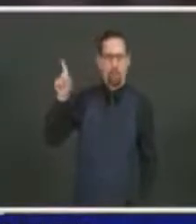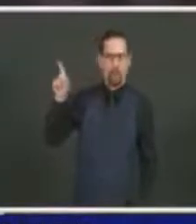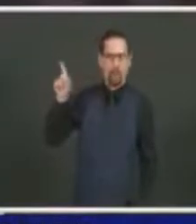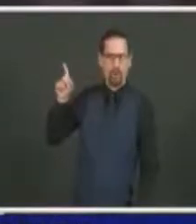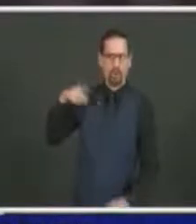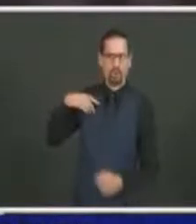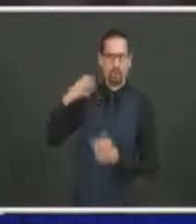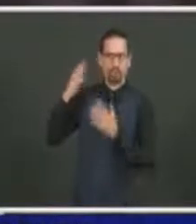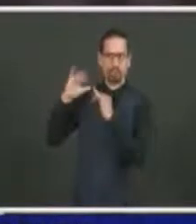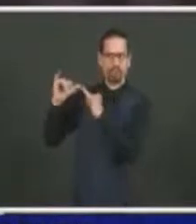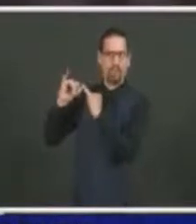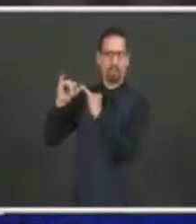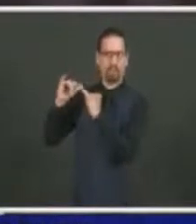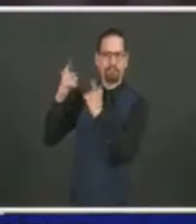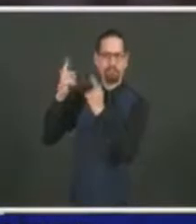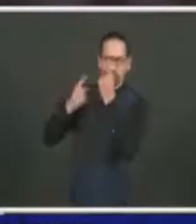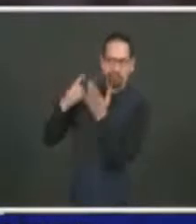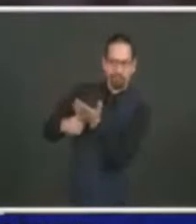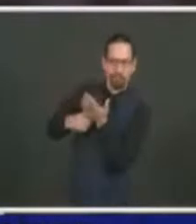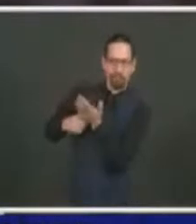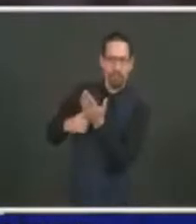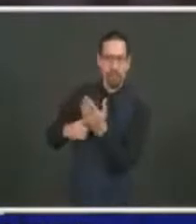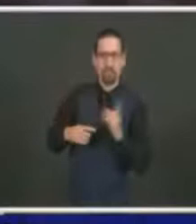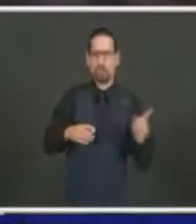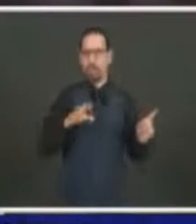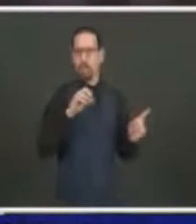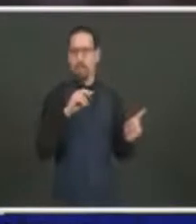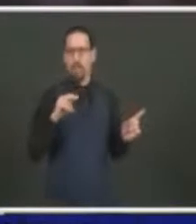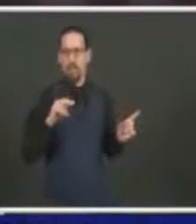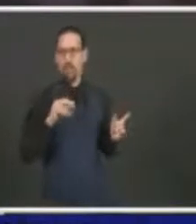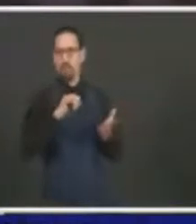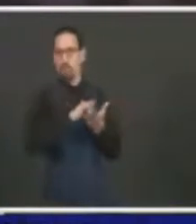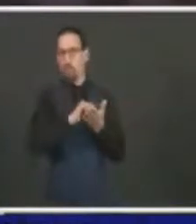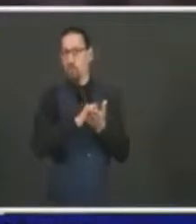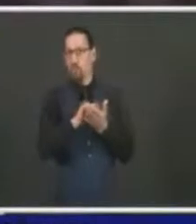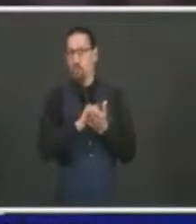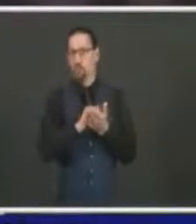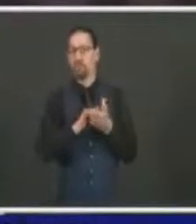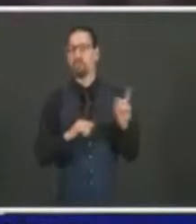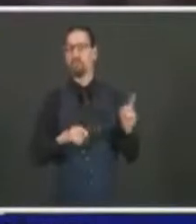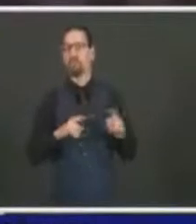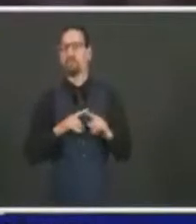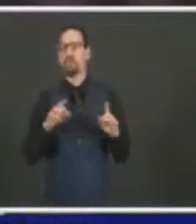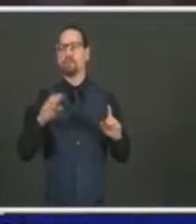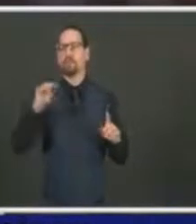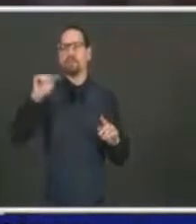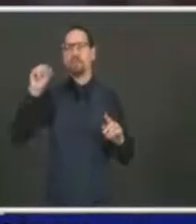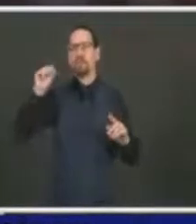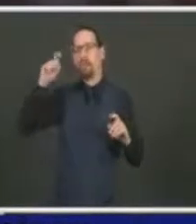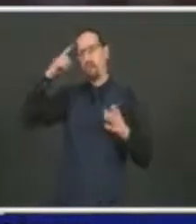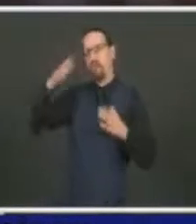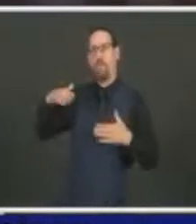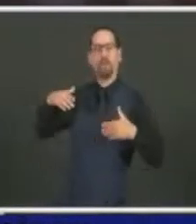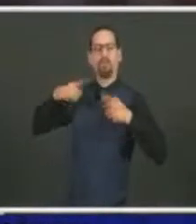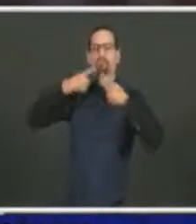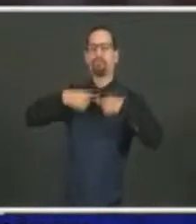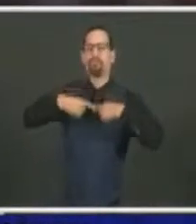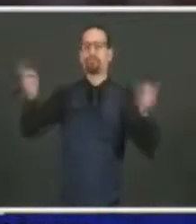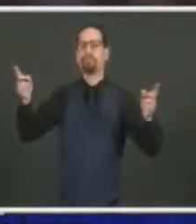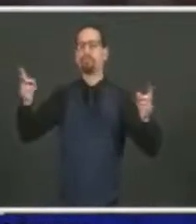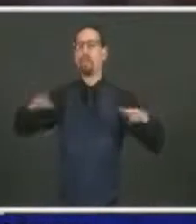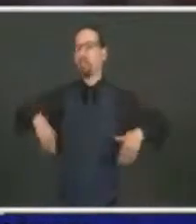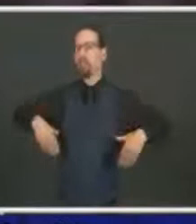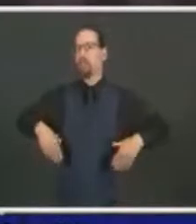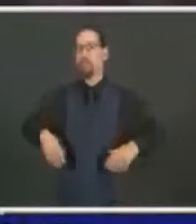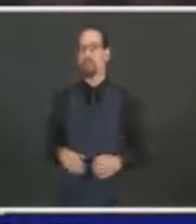New Jersey, and Connecticut have done this. I don't believe he's yet made an announcement, but I don't know. And a fear is within these